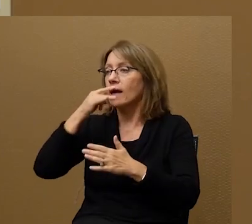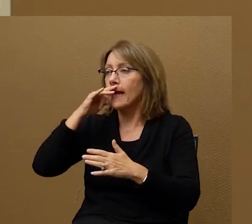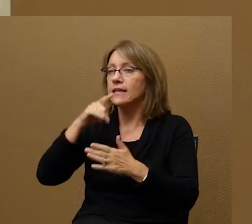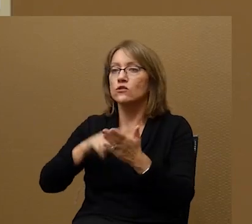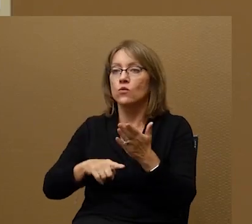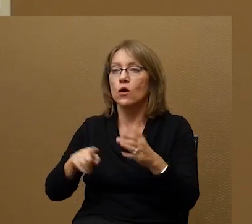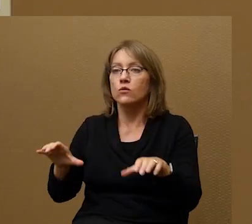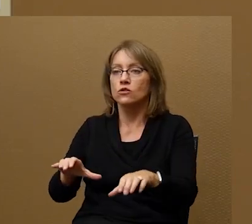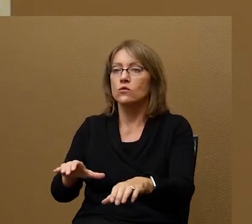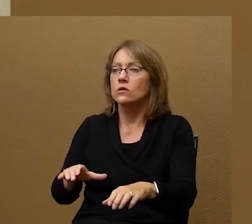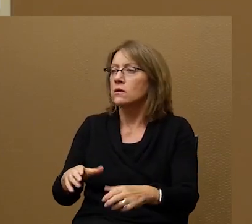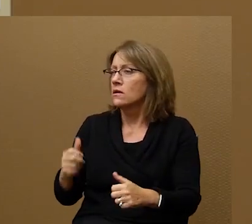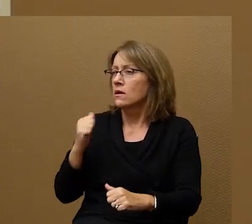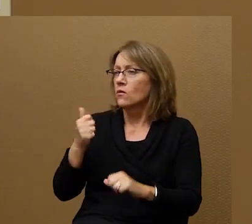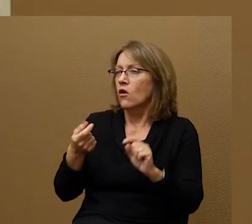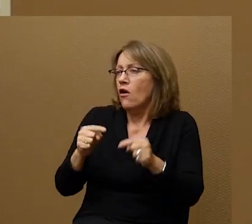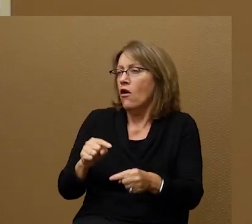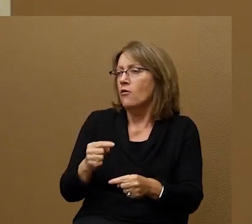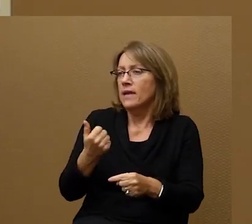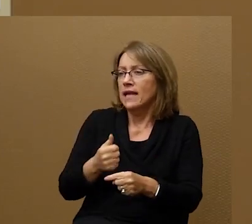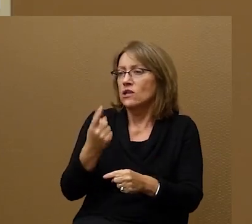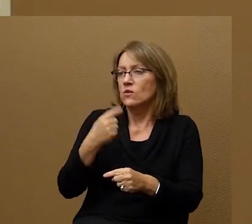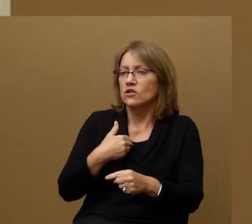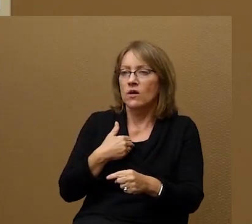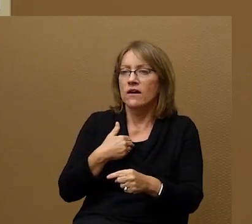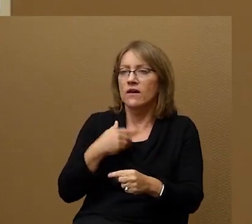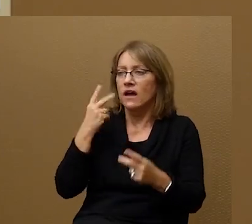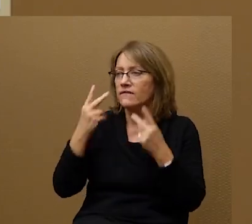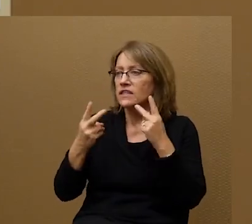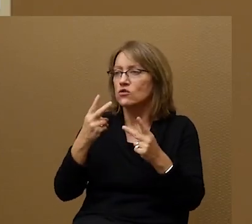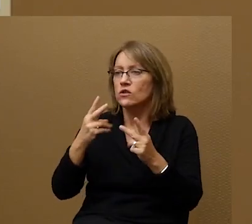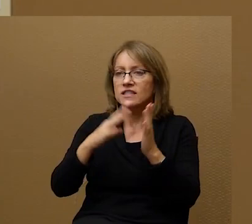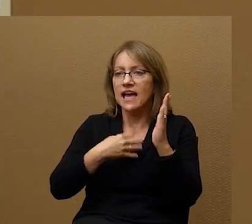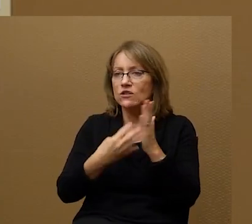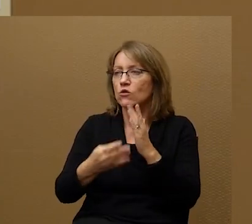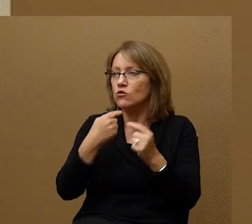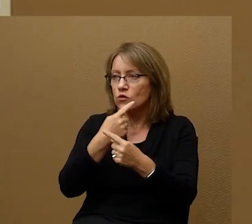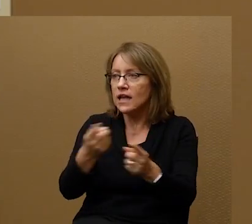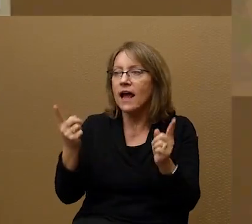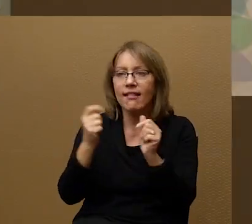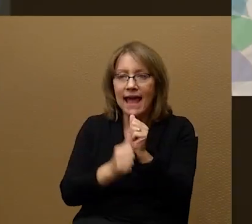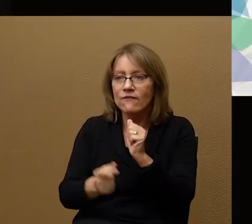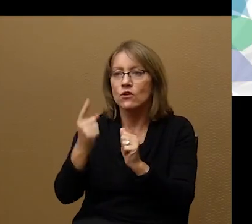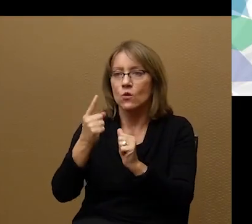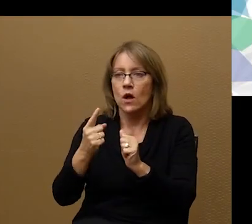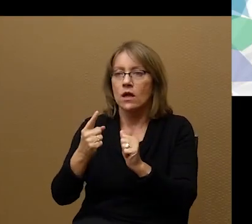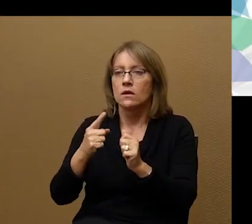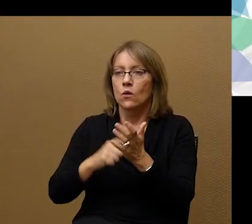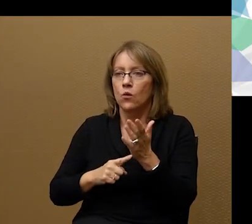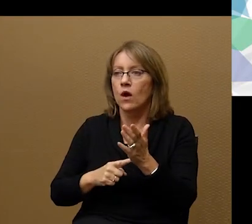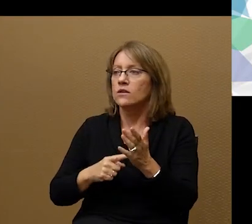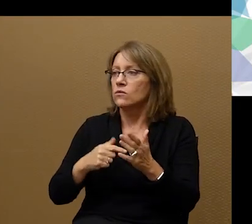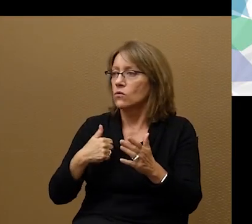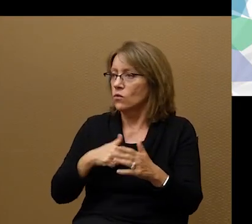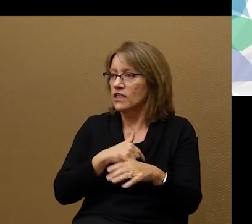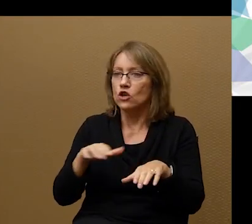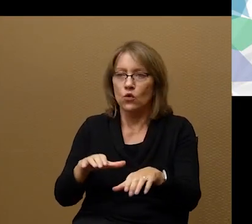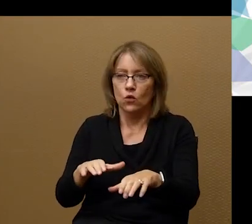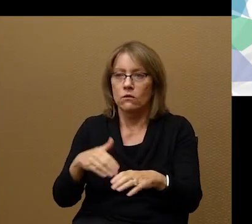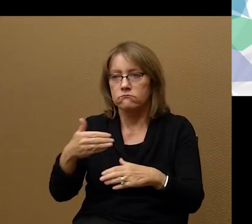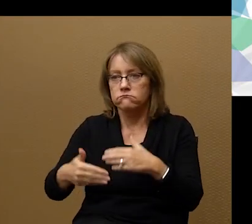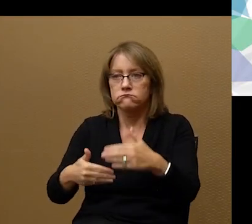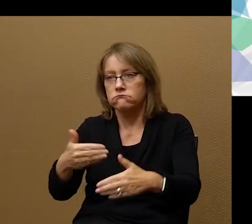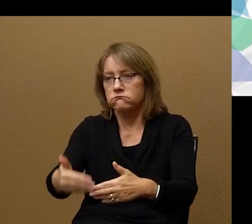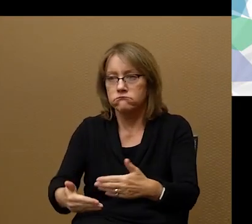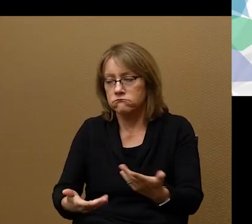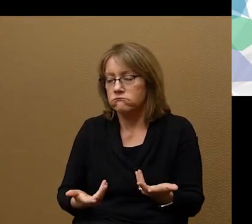it's not going to harm anyone to have a visual schedule that tells everybody what they're going to do. So schedules communicate the